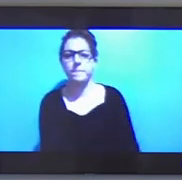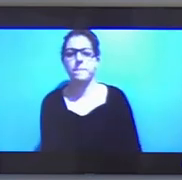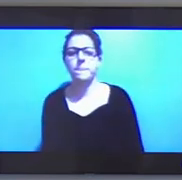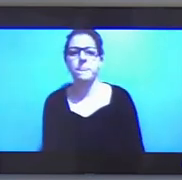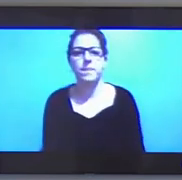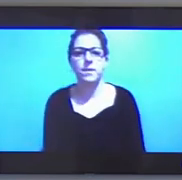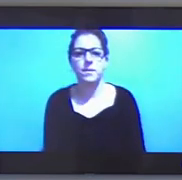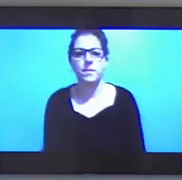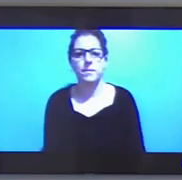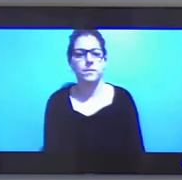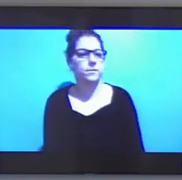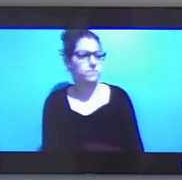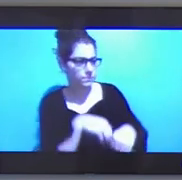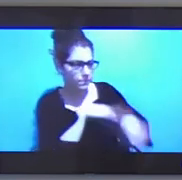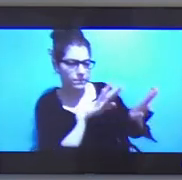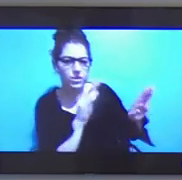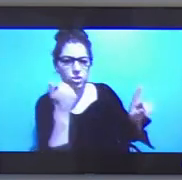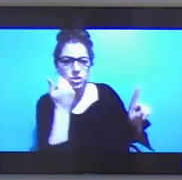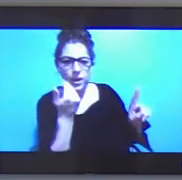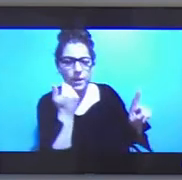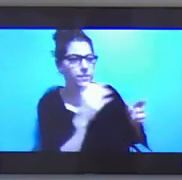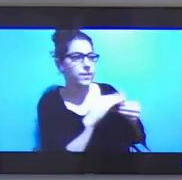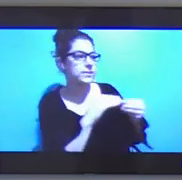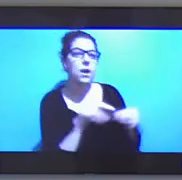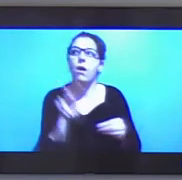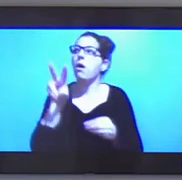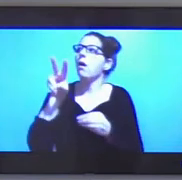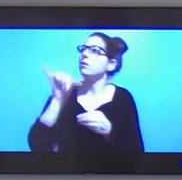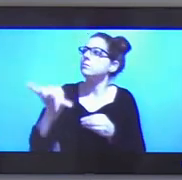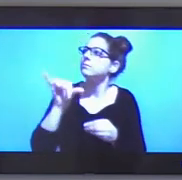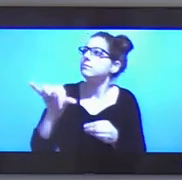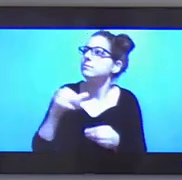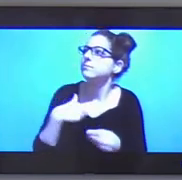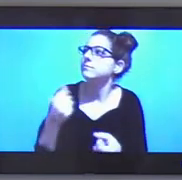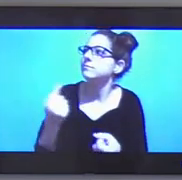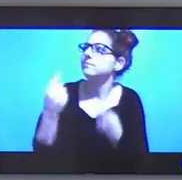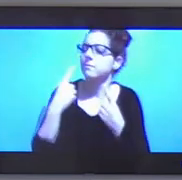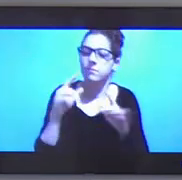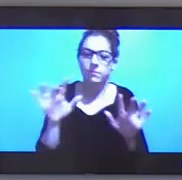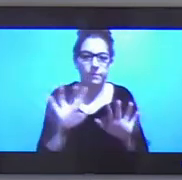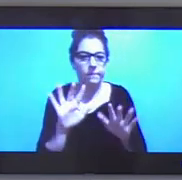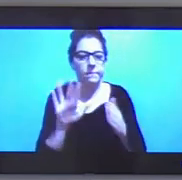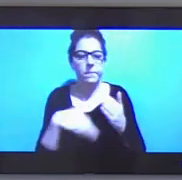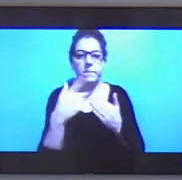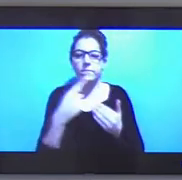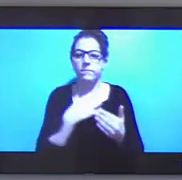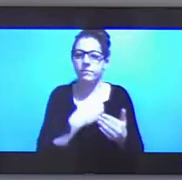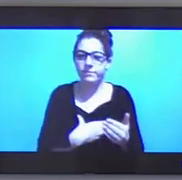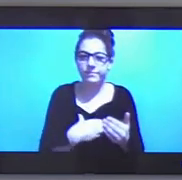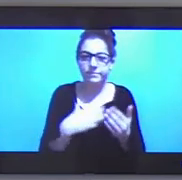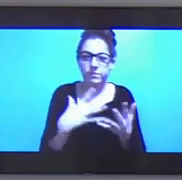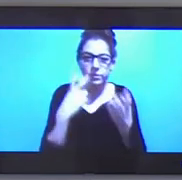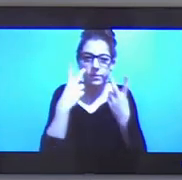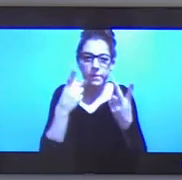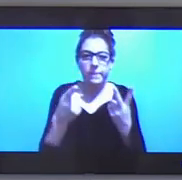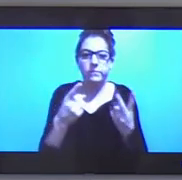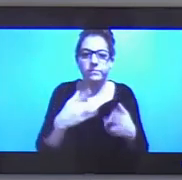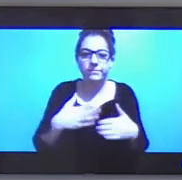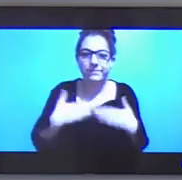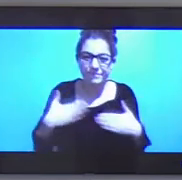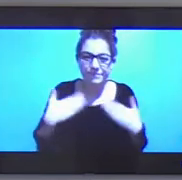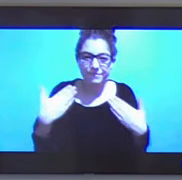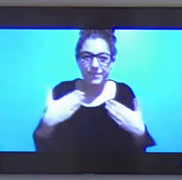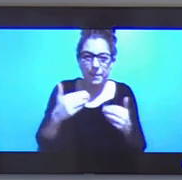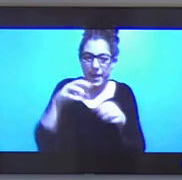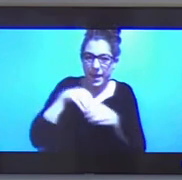back because of their shame who say, aha, aha. May all who seek you rejoice and be glad in you. May those who love